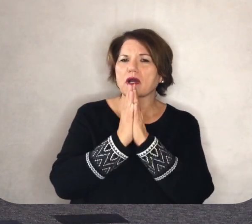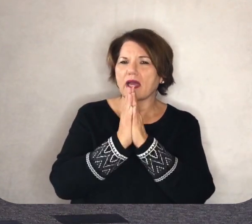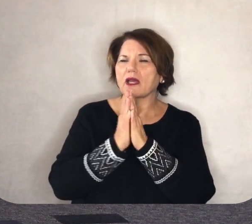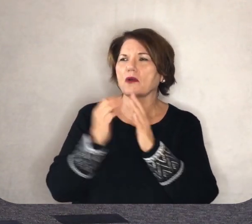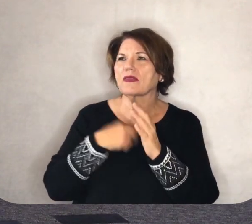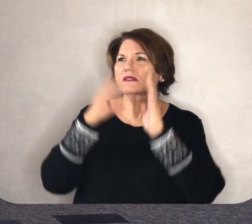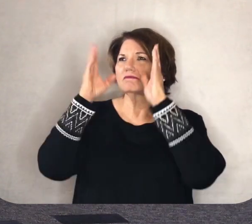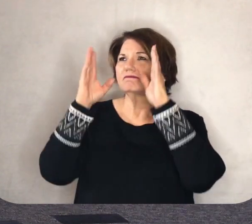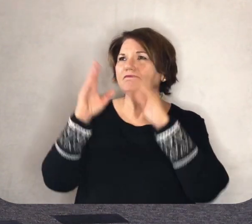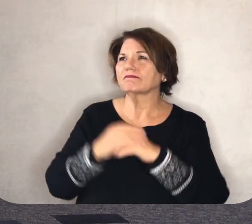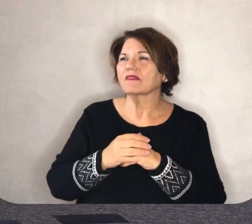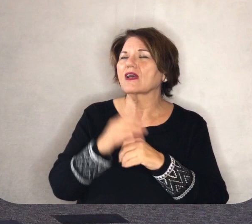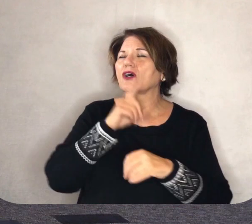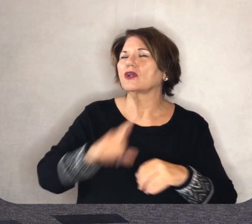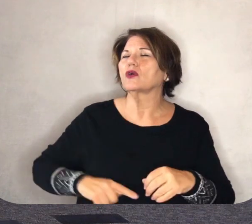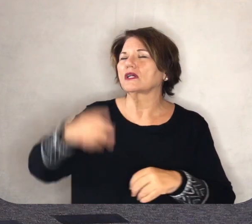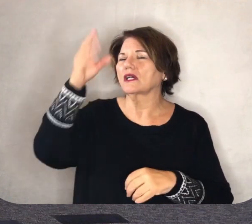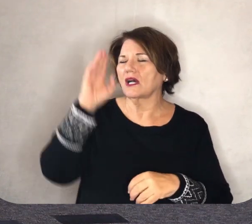with us this morning? Lord God,